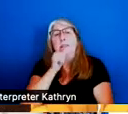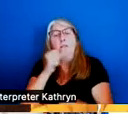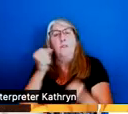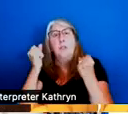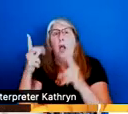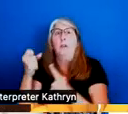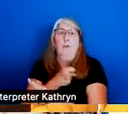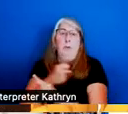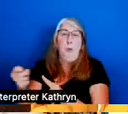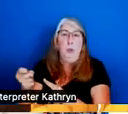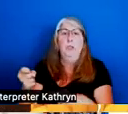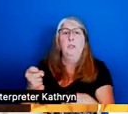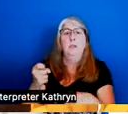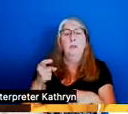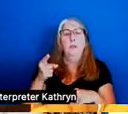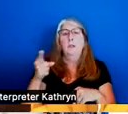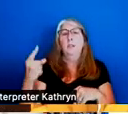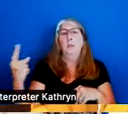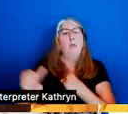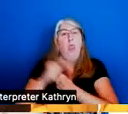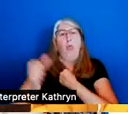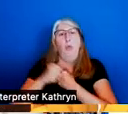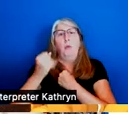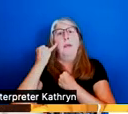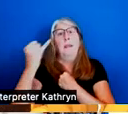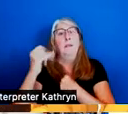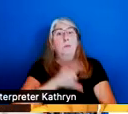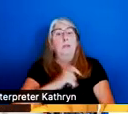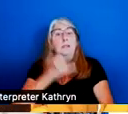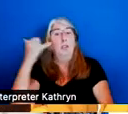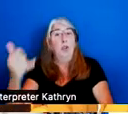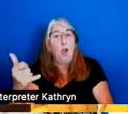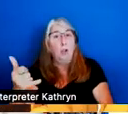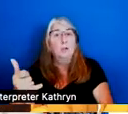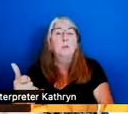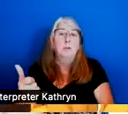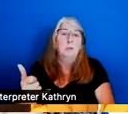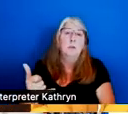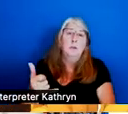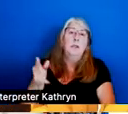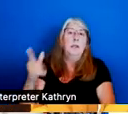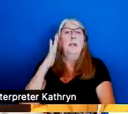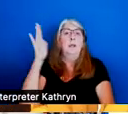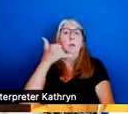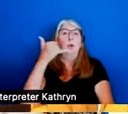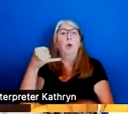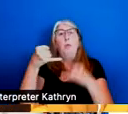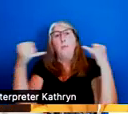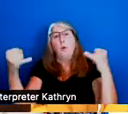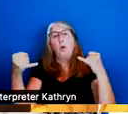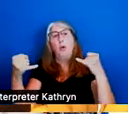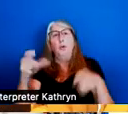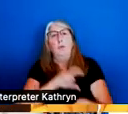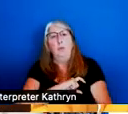abuse, was constantly threatened if she called the police. He would call the Border Patrol on her, or ICE on